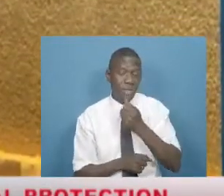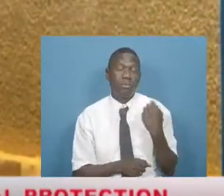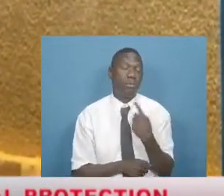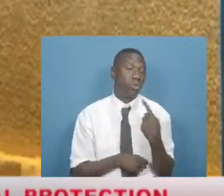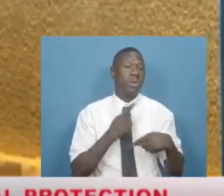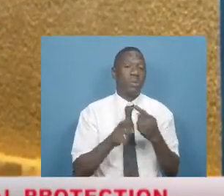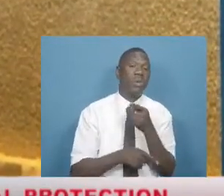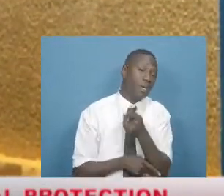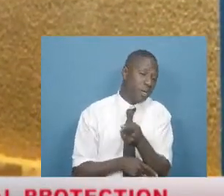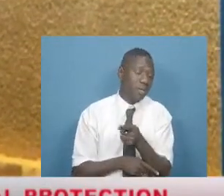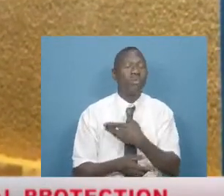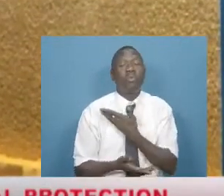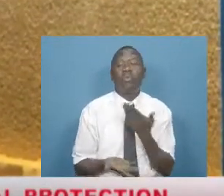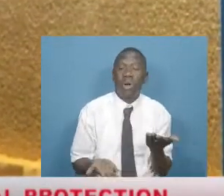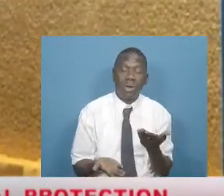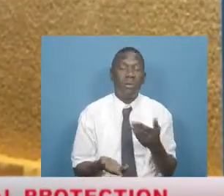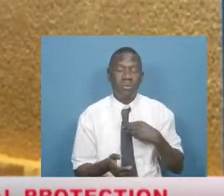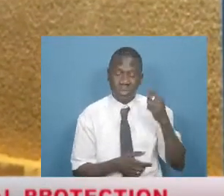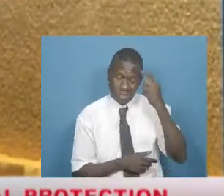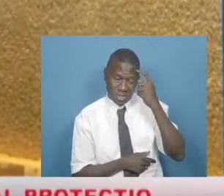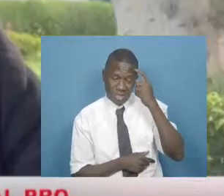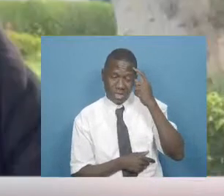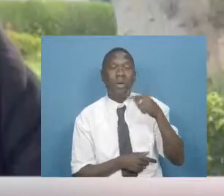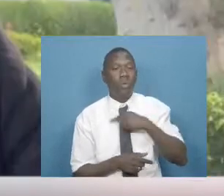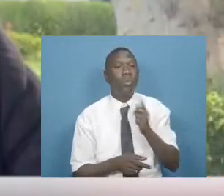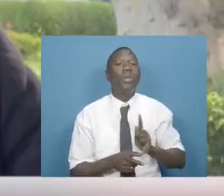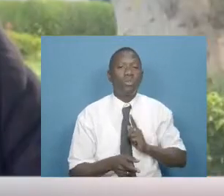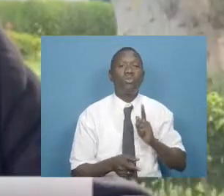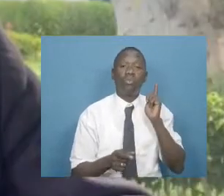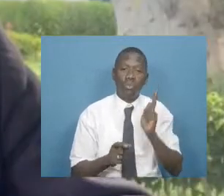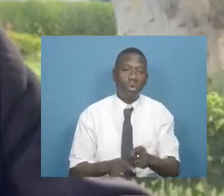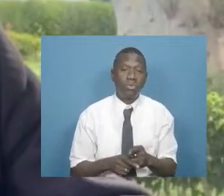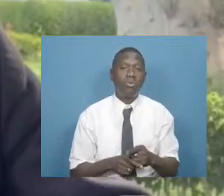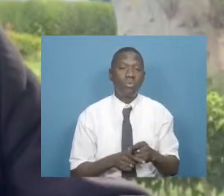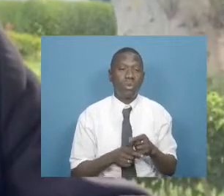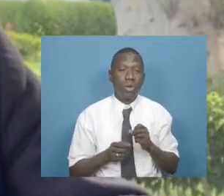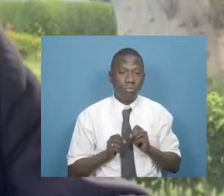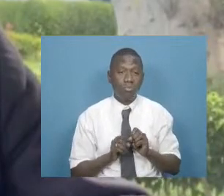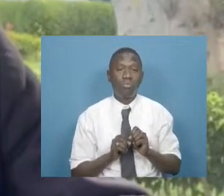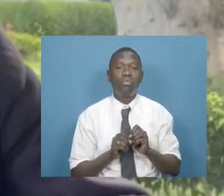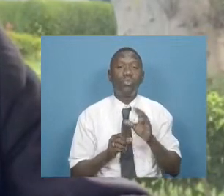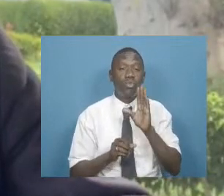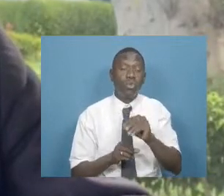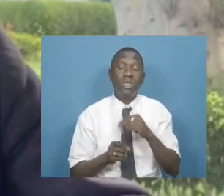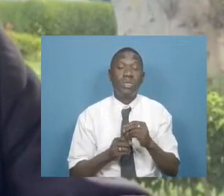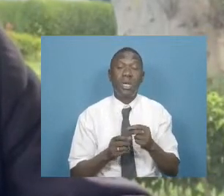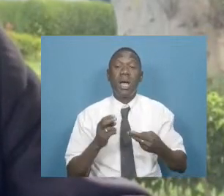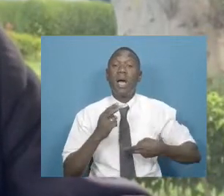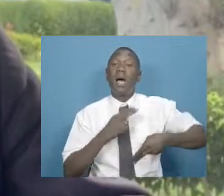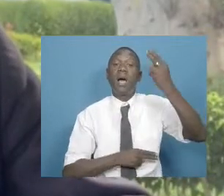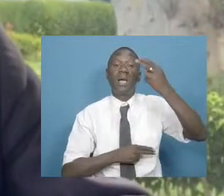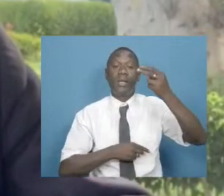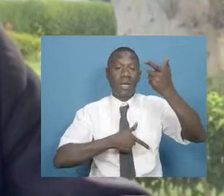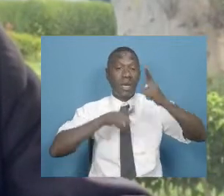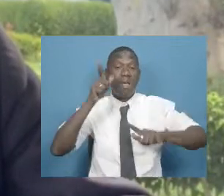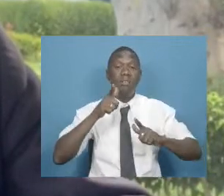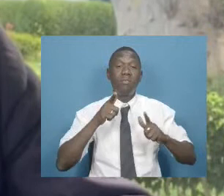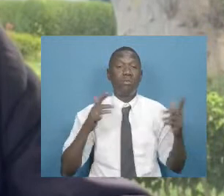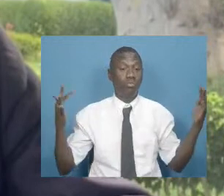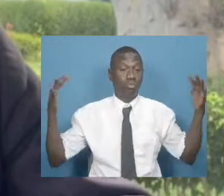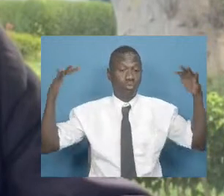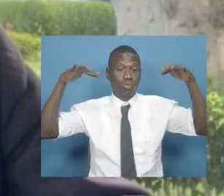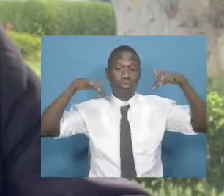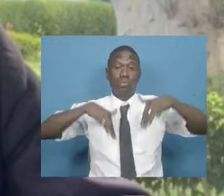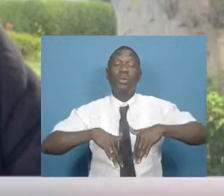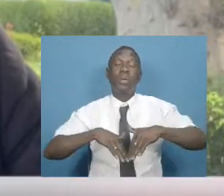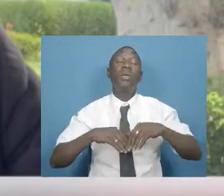of that is why we decided that we should convene this high-level seminar in which we